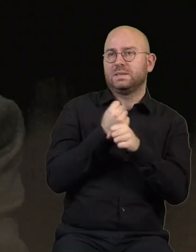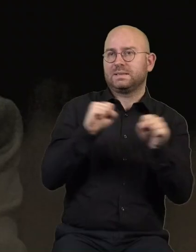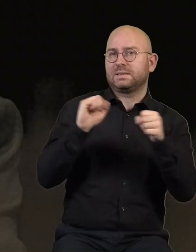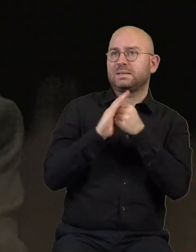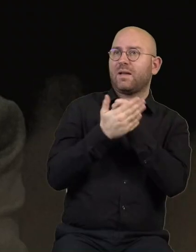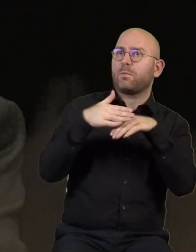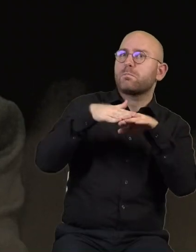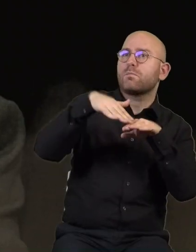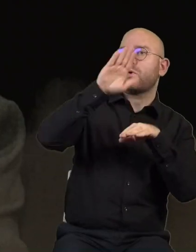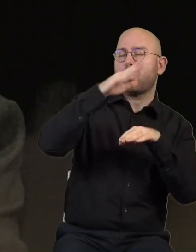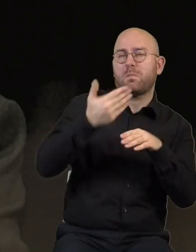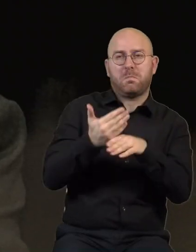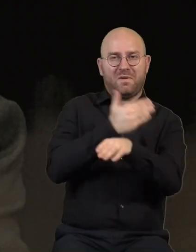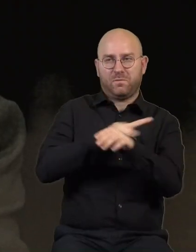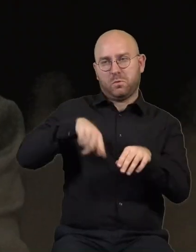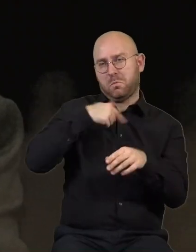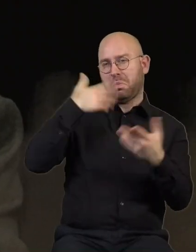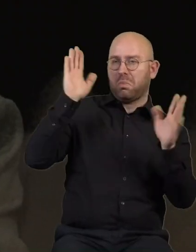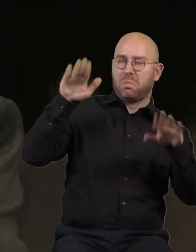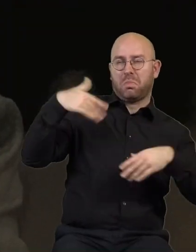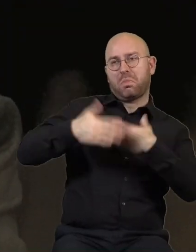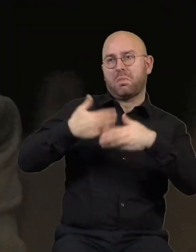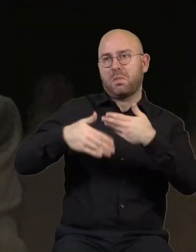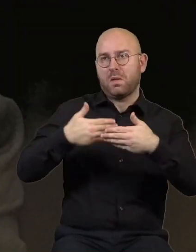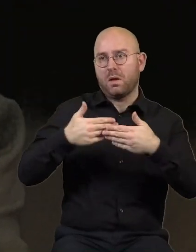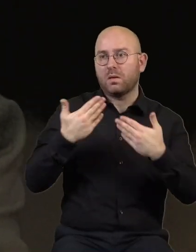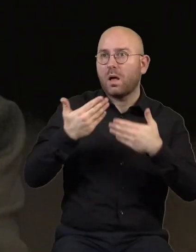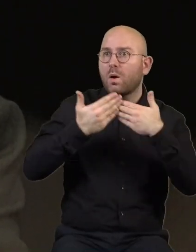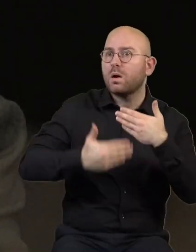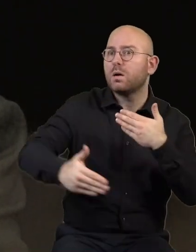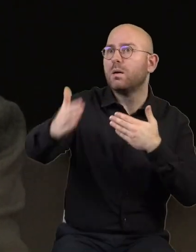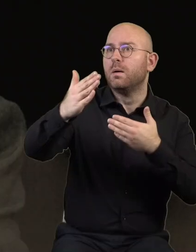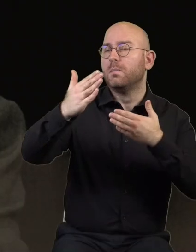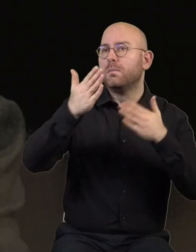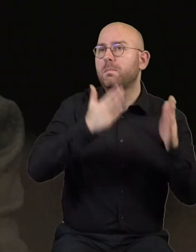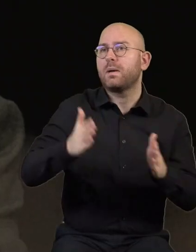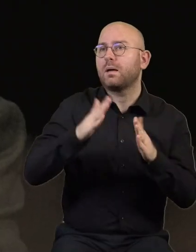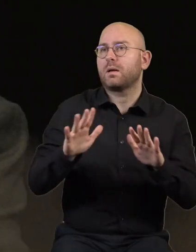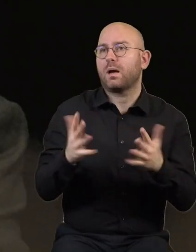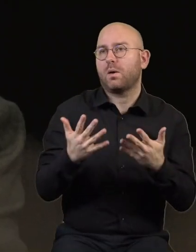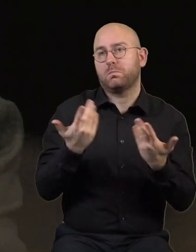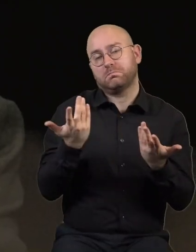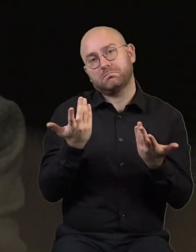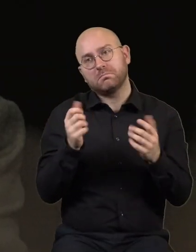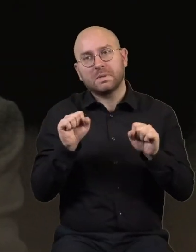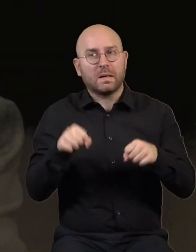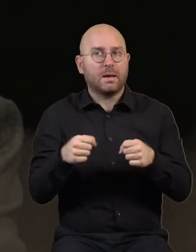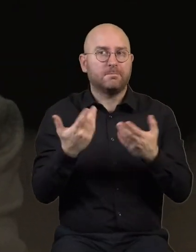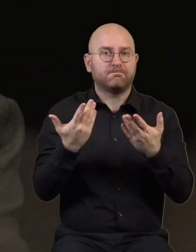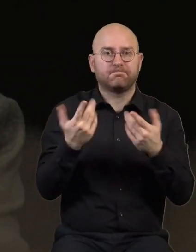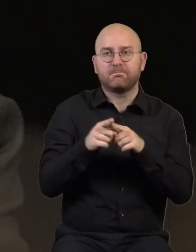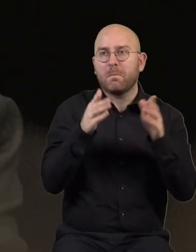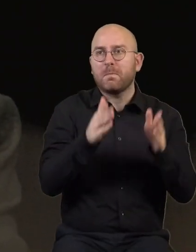this also in climate as well. Many of our counterparts have been introducing climate adaptation into their planning